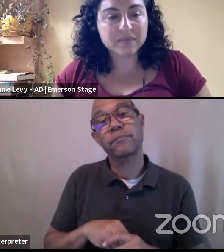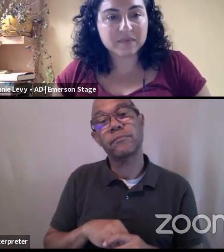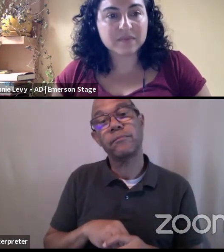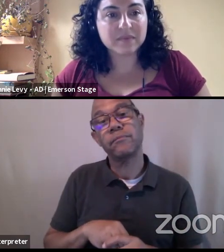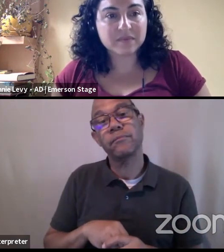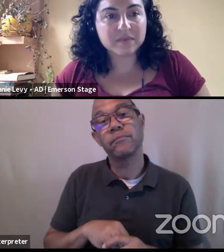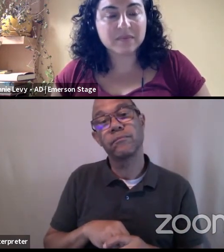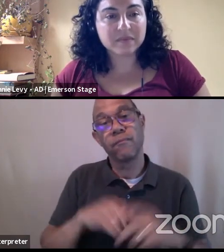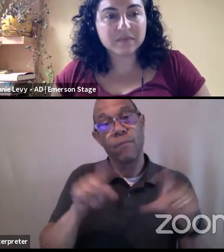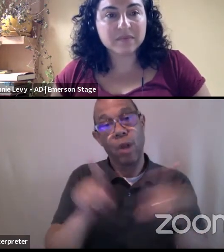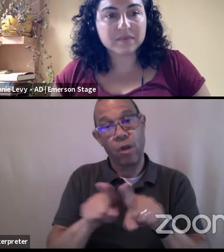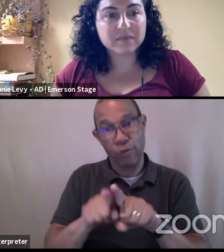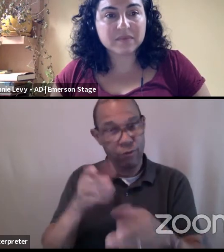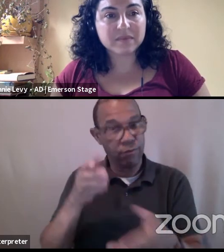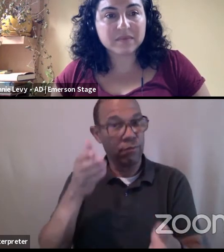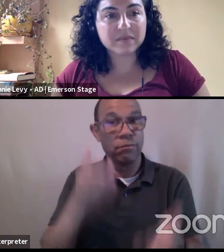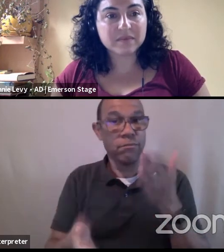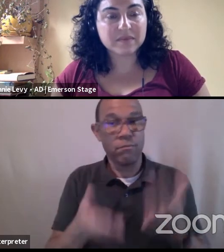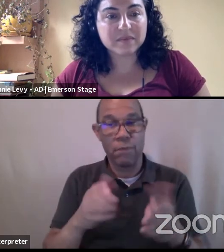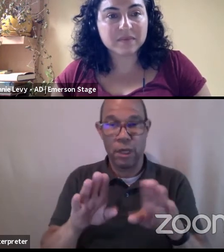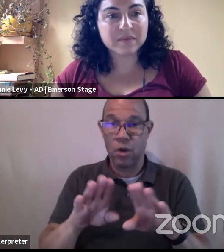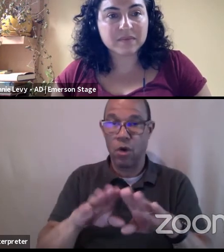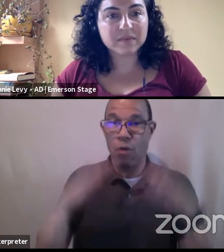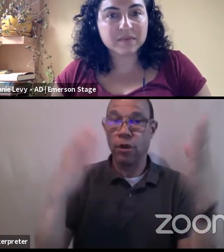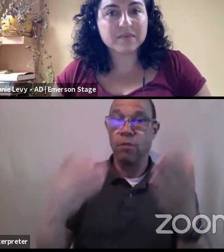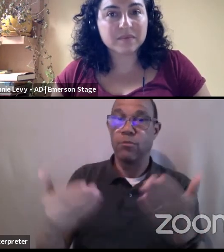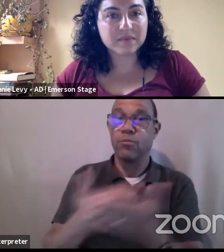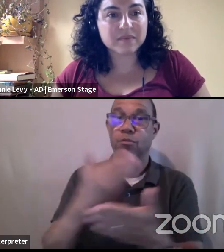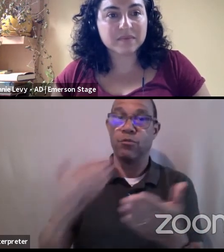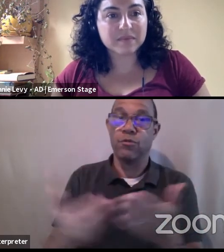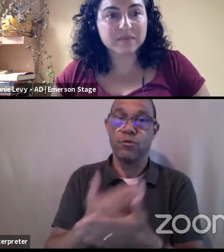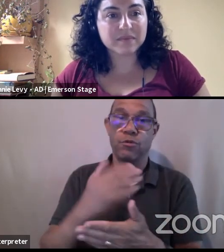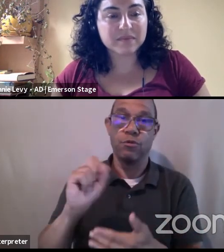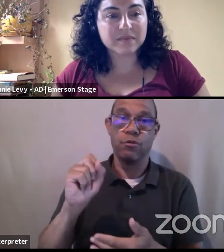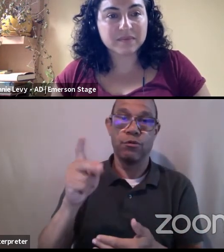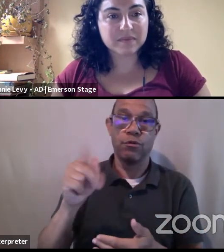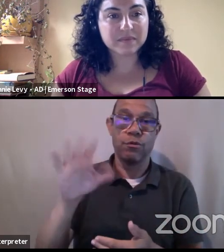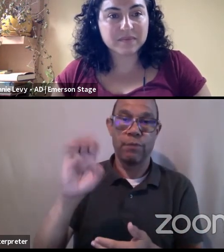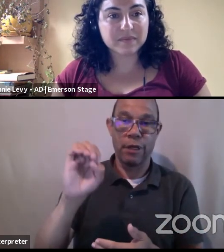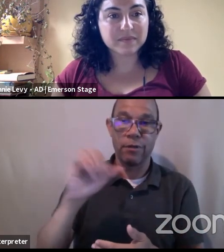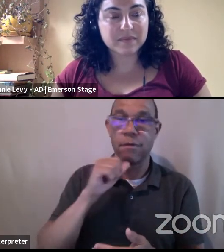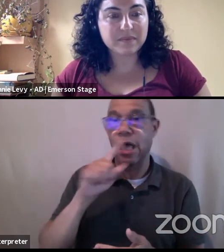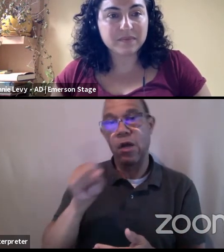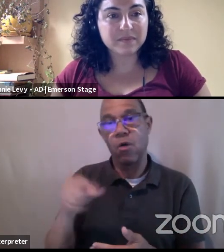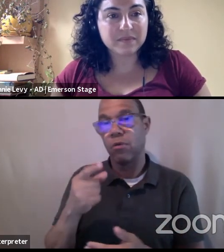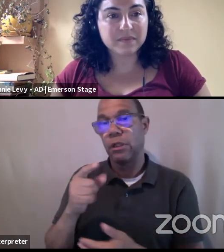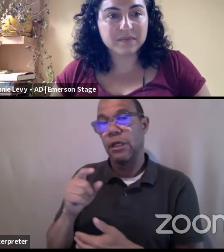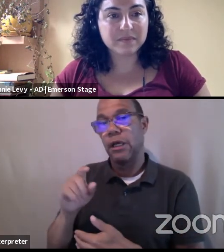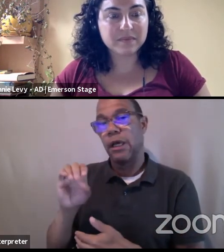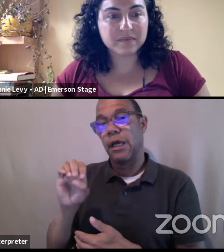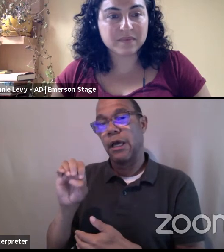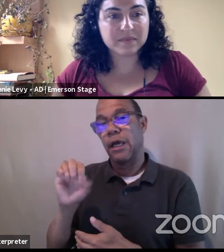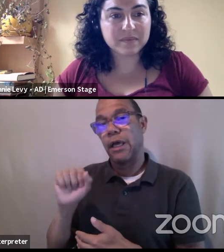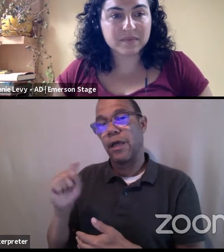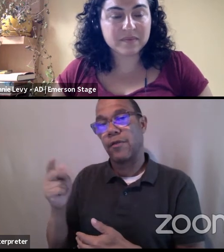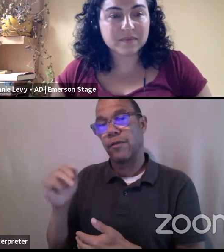open up new spaces, not only the aesthetic ones, but also,